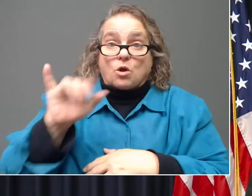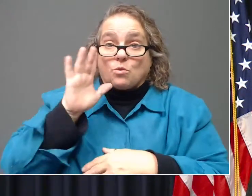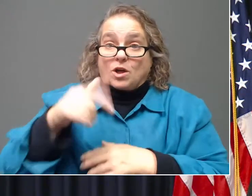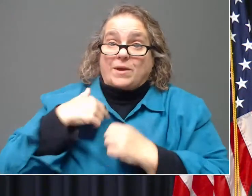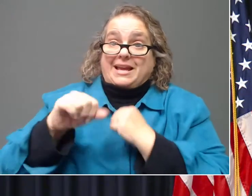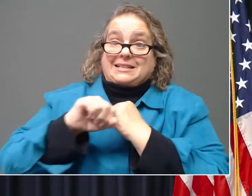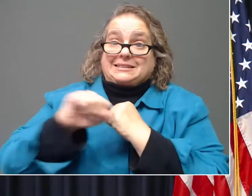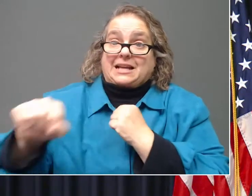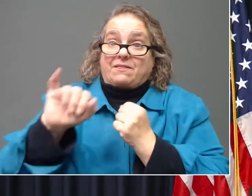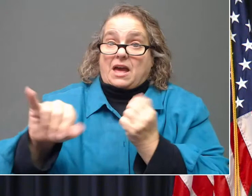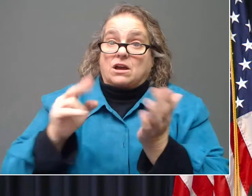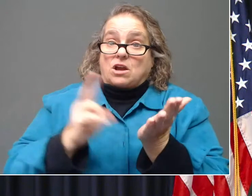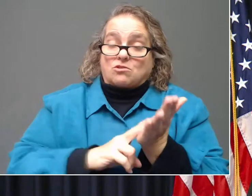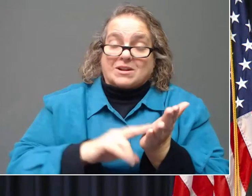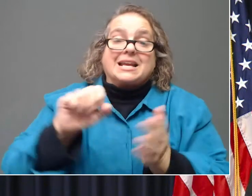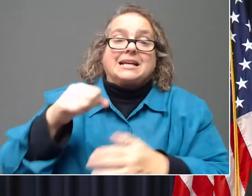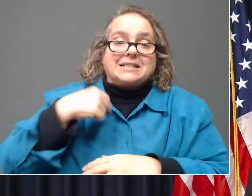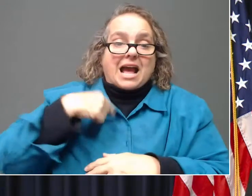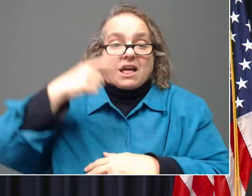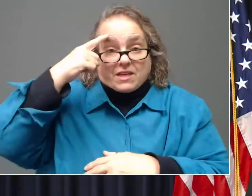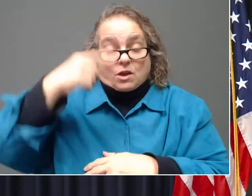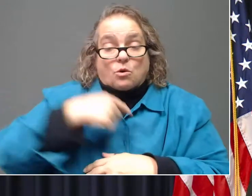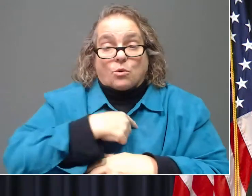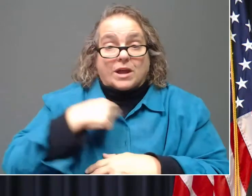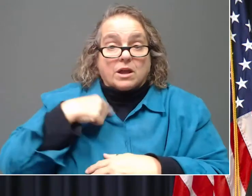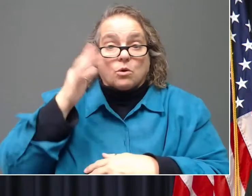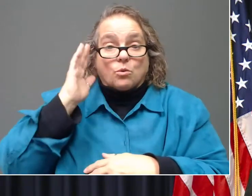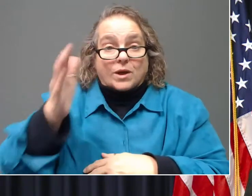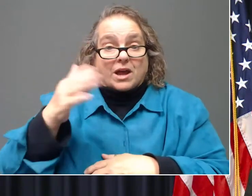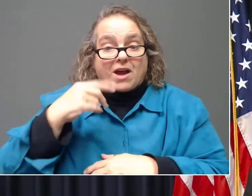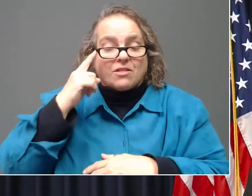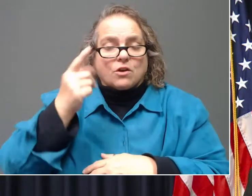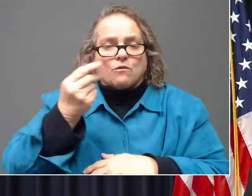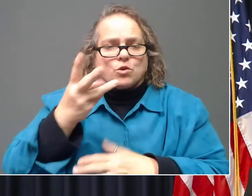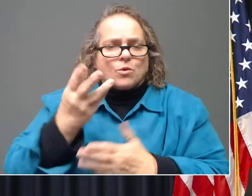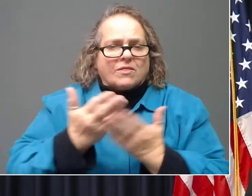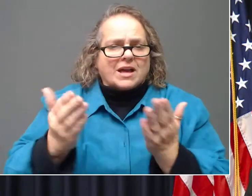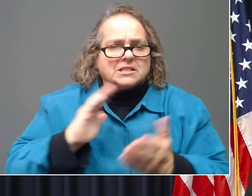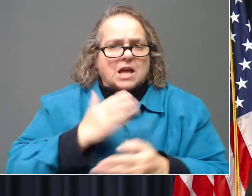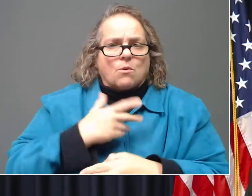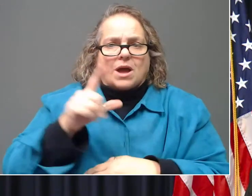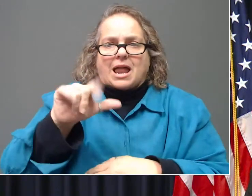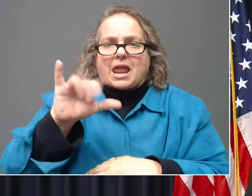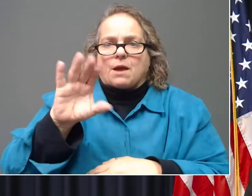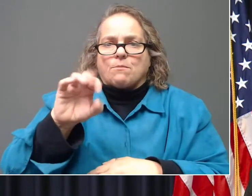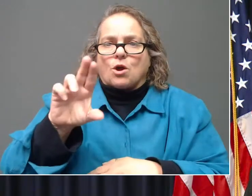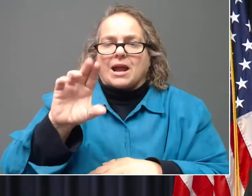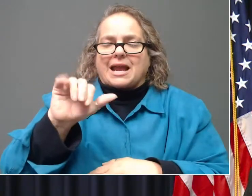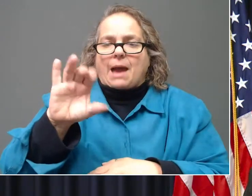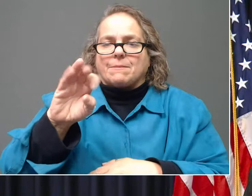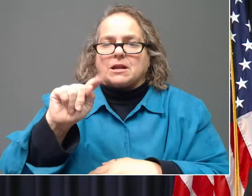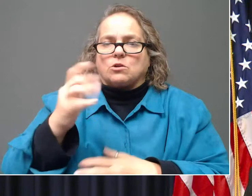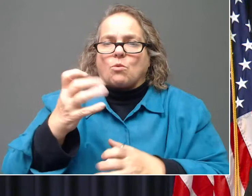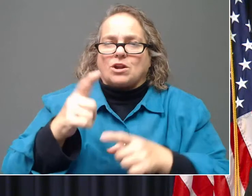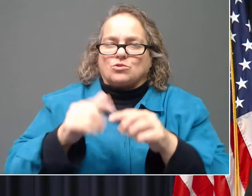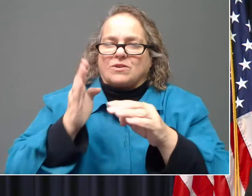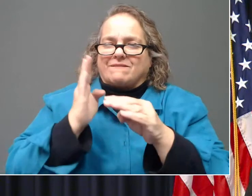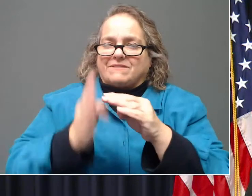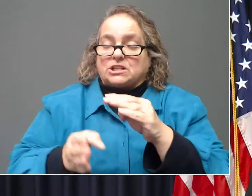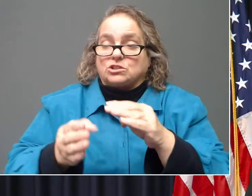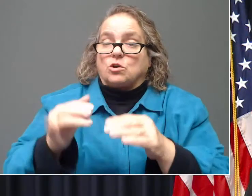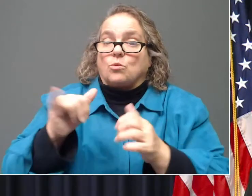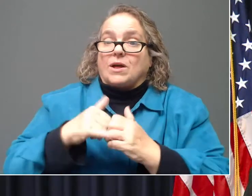are some things I believe that the Labor Cabinet wanted to finish to set the stage and best prime